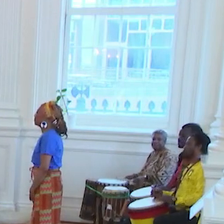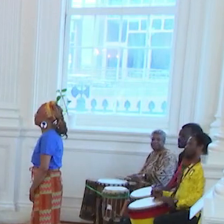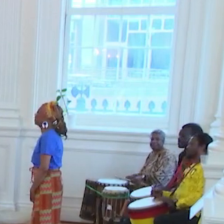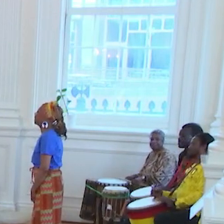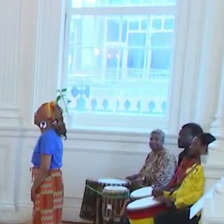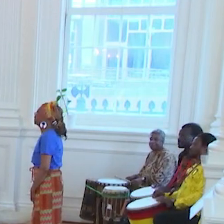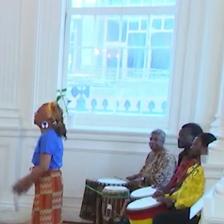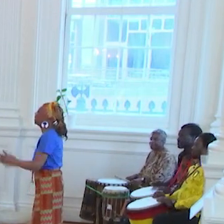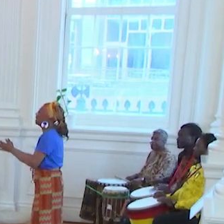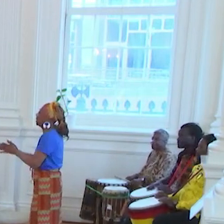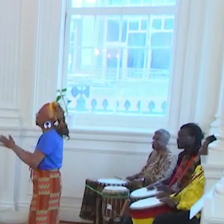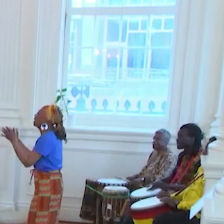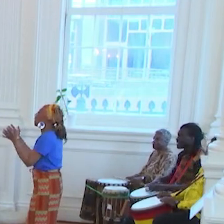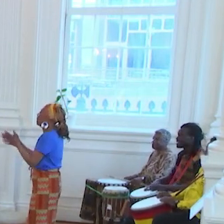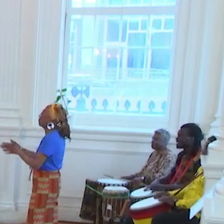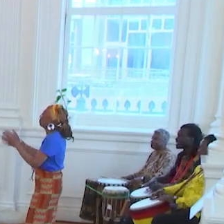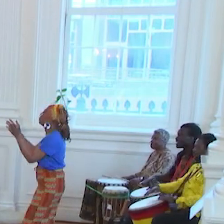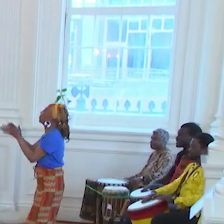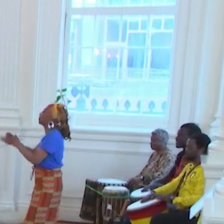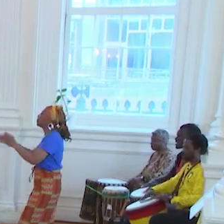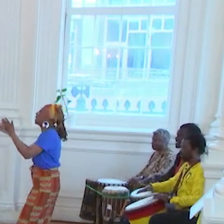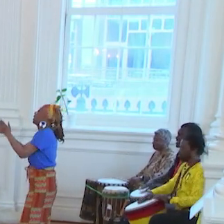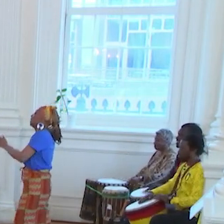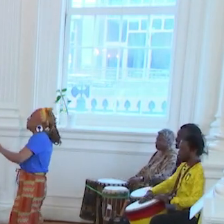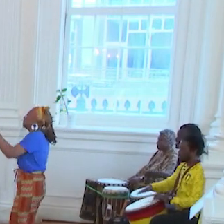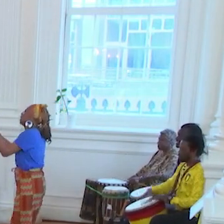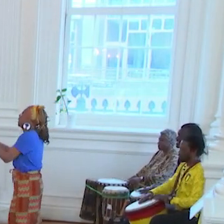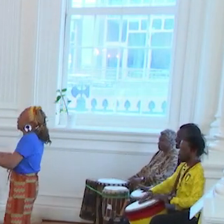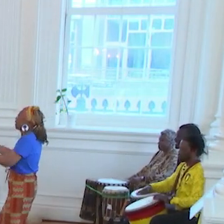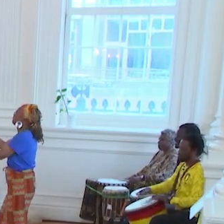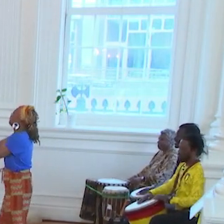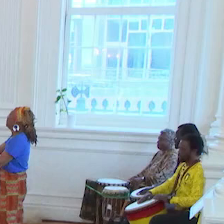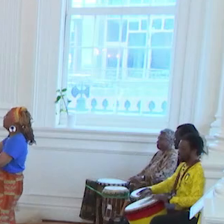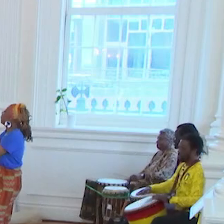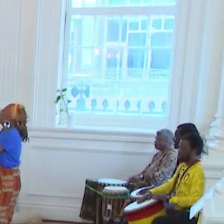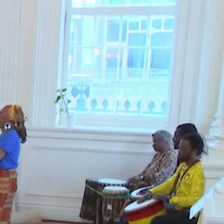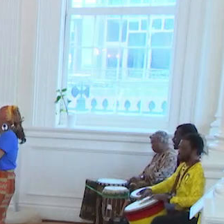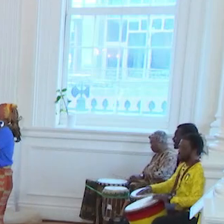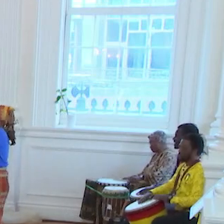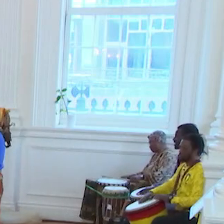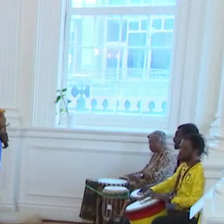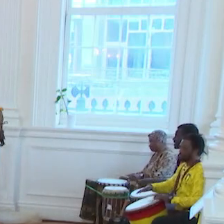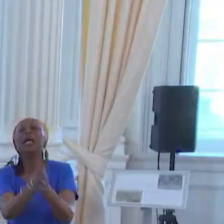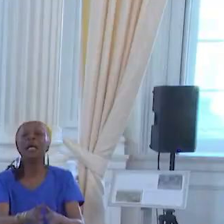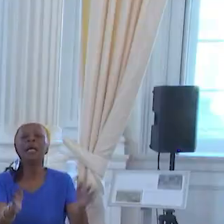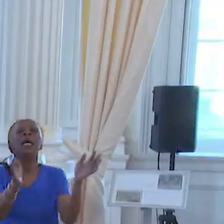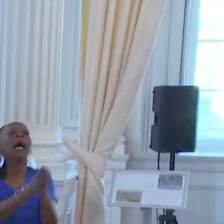Sally, I've been